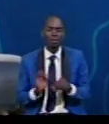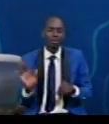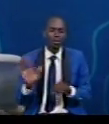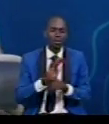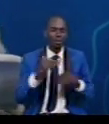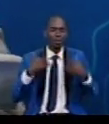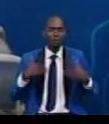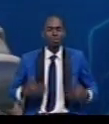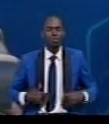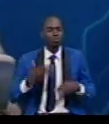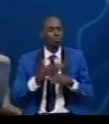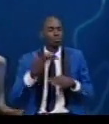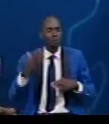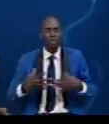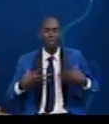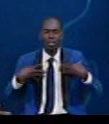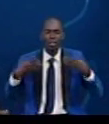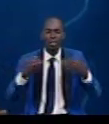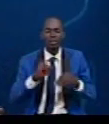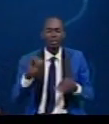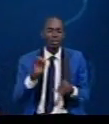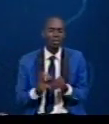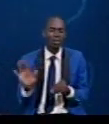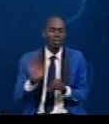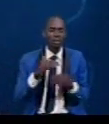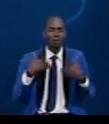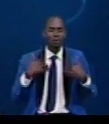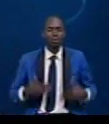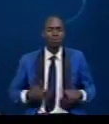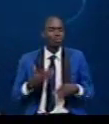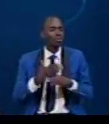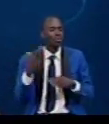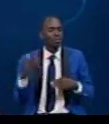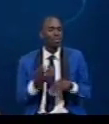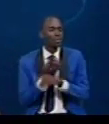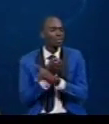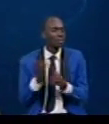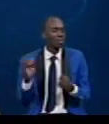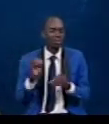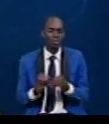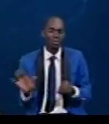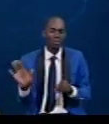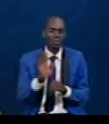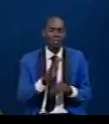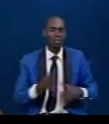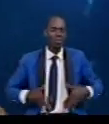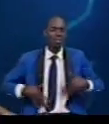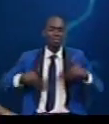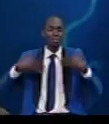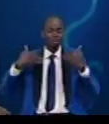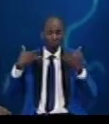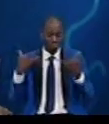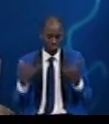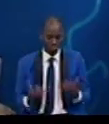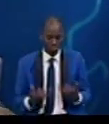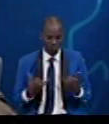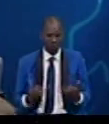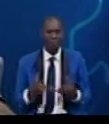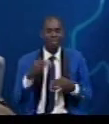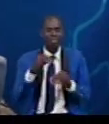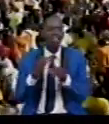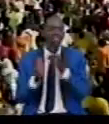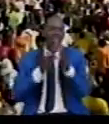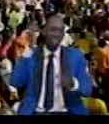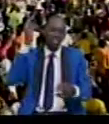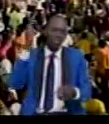total healing in their body and total deliverance in their lives right now in